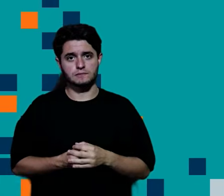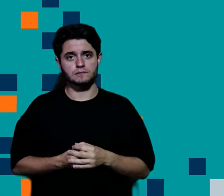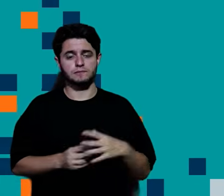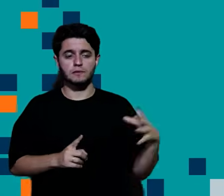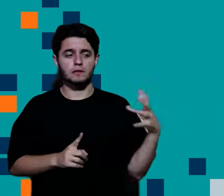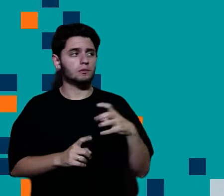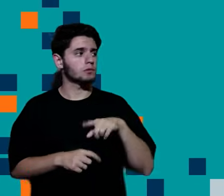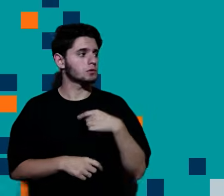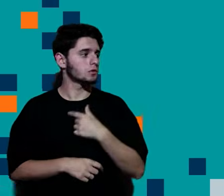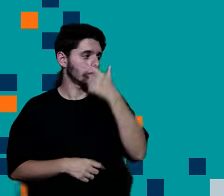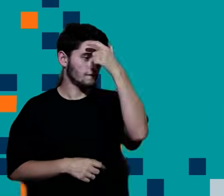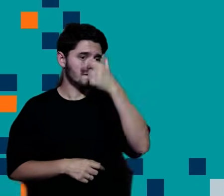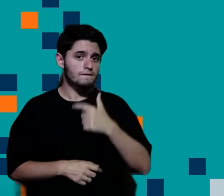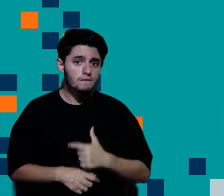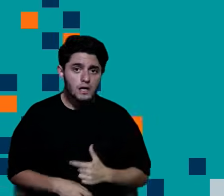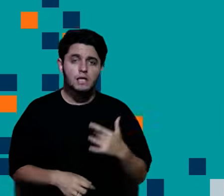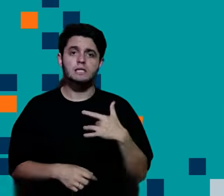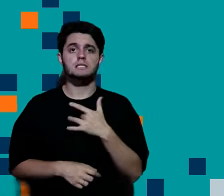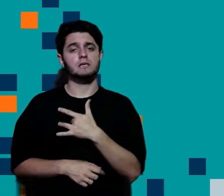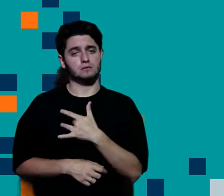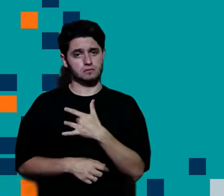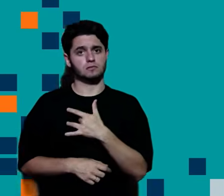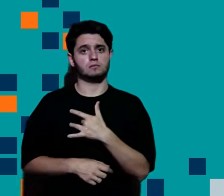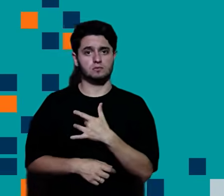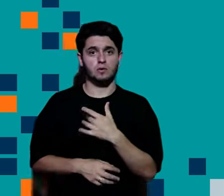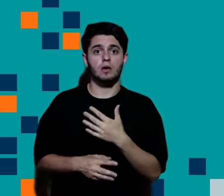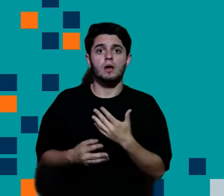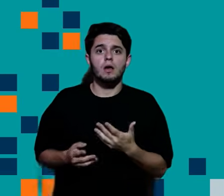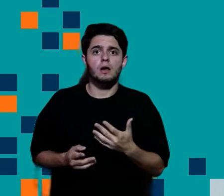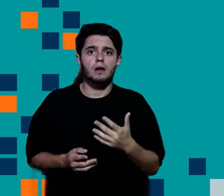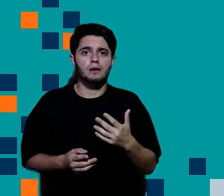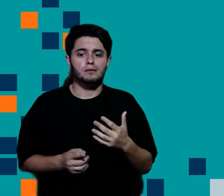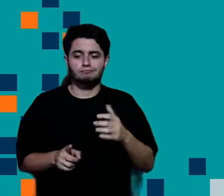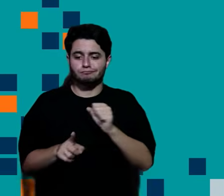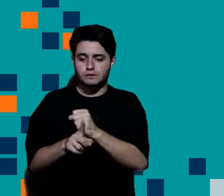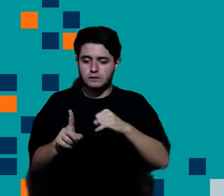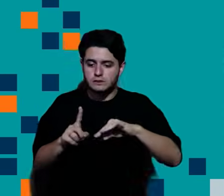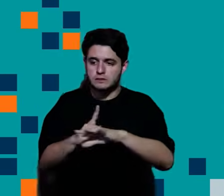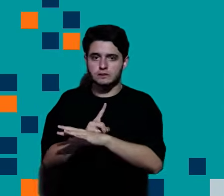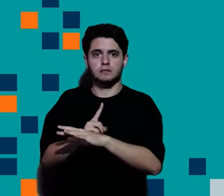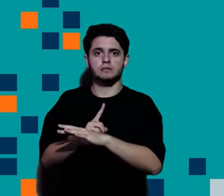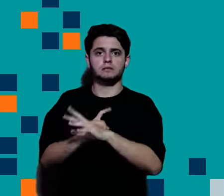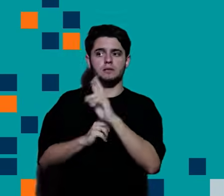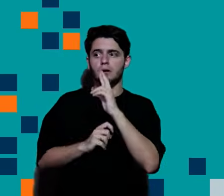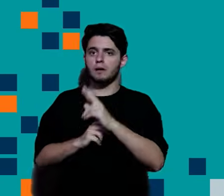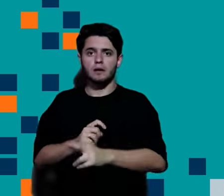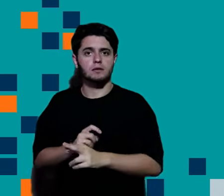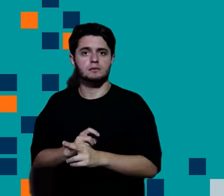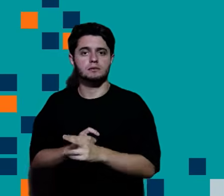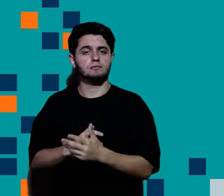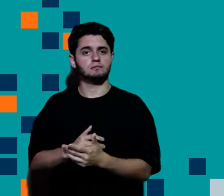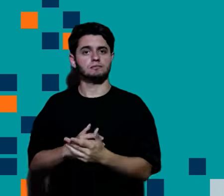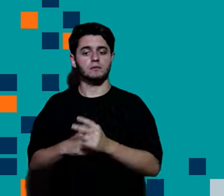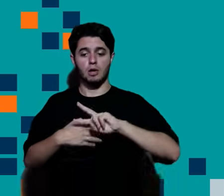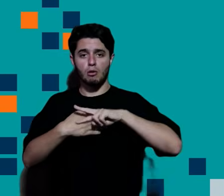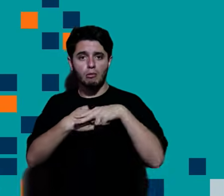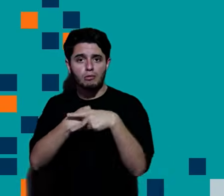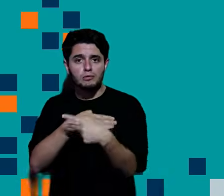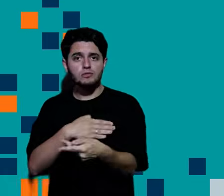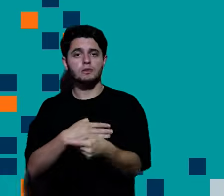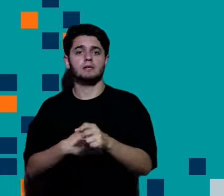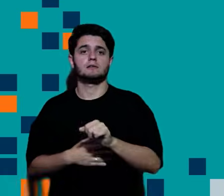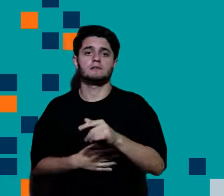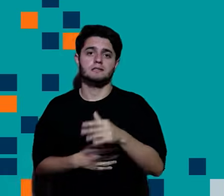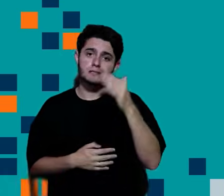our physical health as a result of communities such as this, design decisions that we make. And in fact, clearly